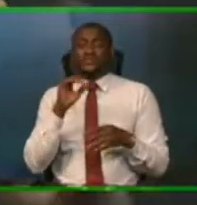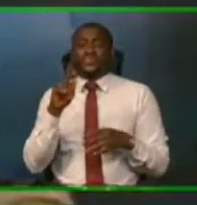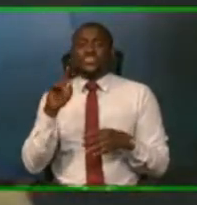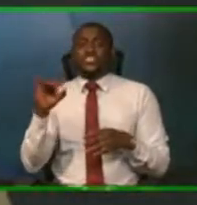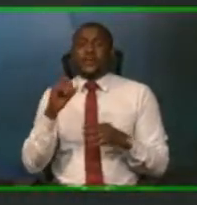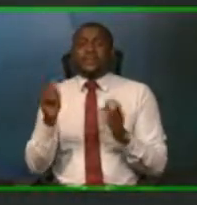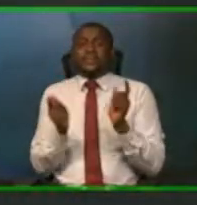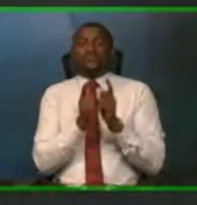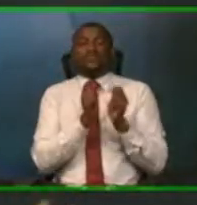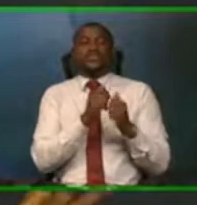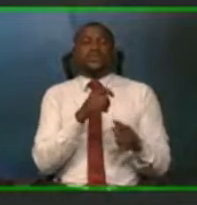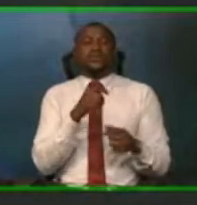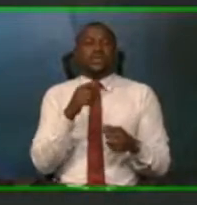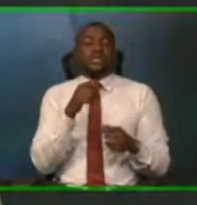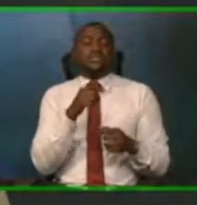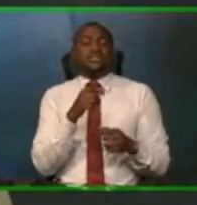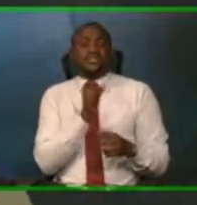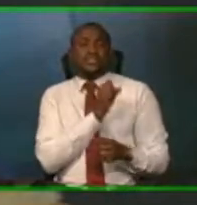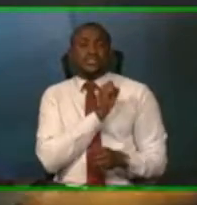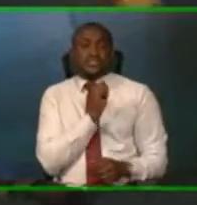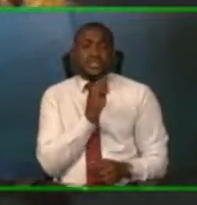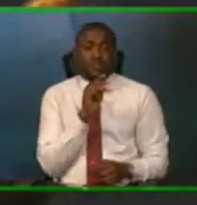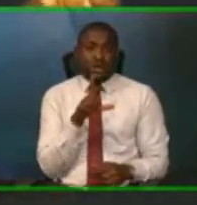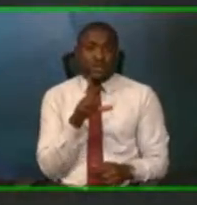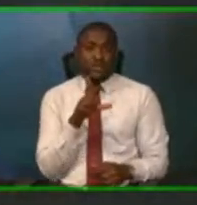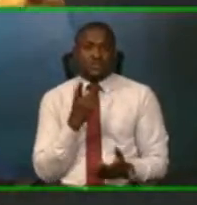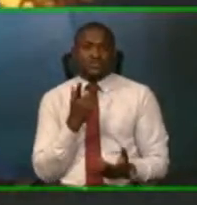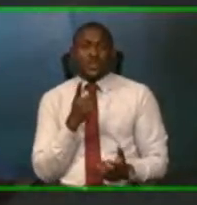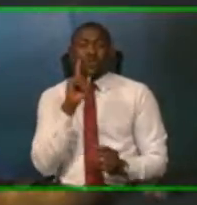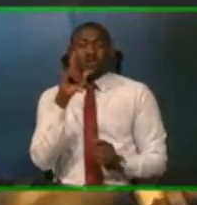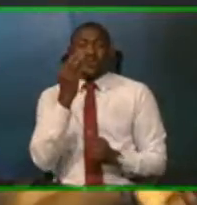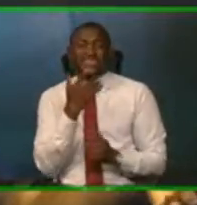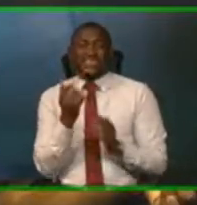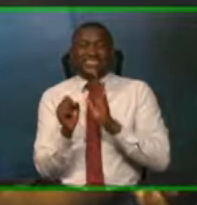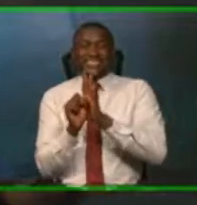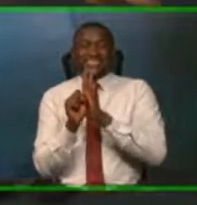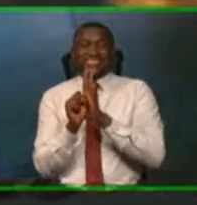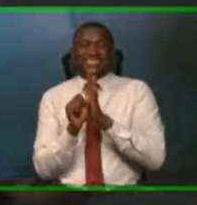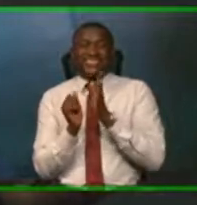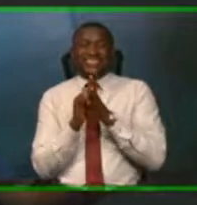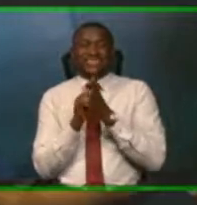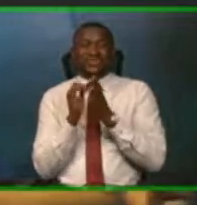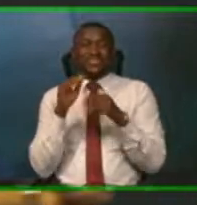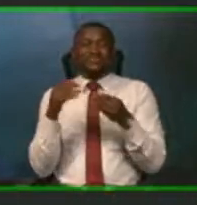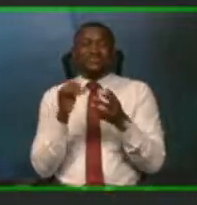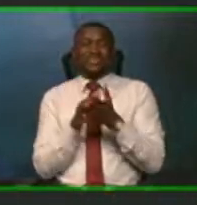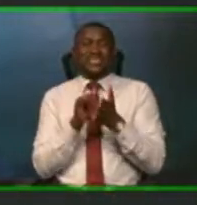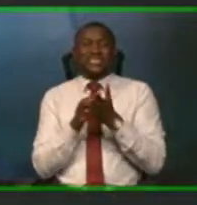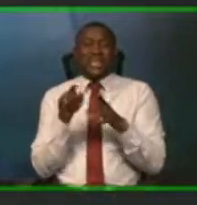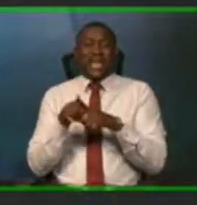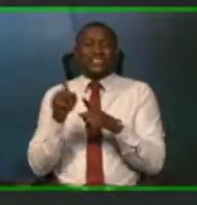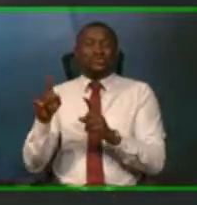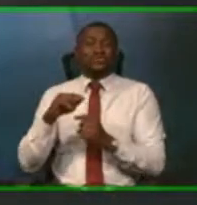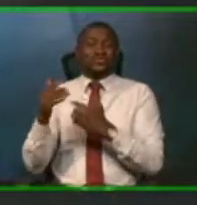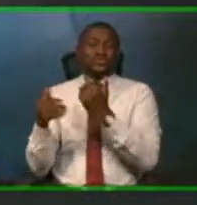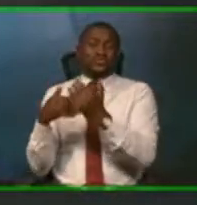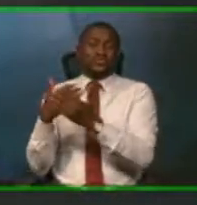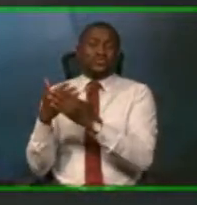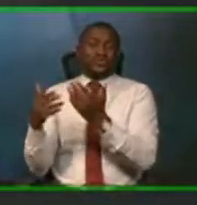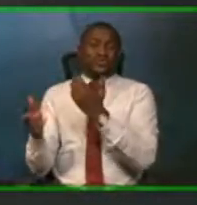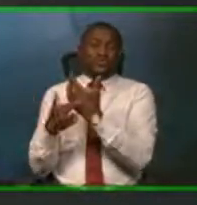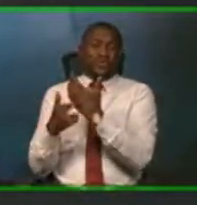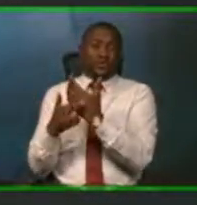with Prophet Samuel. Are we Bible students? One of the signs that he was given was that as you return, number